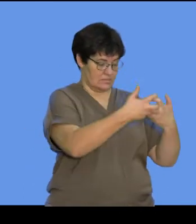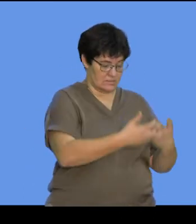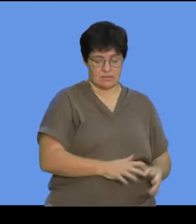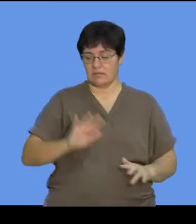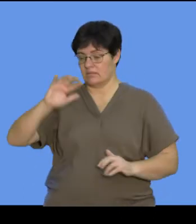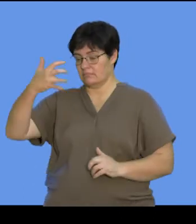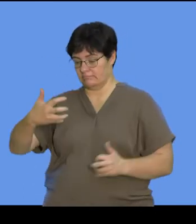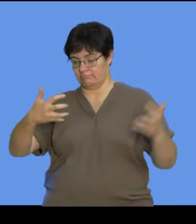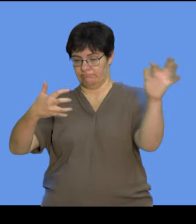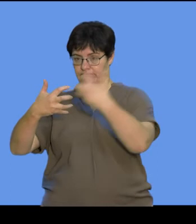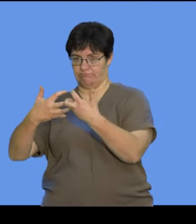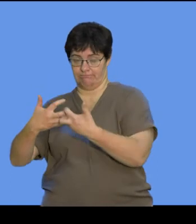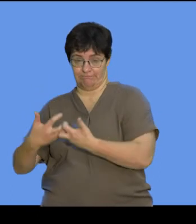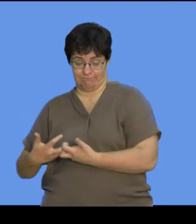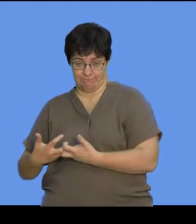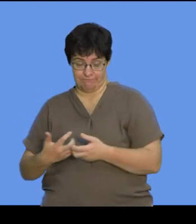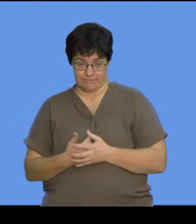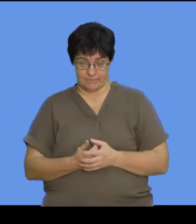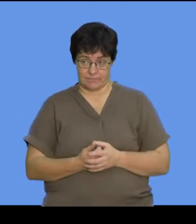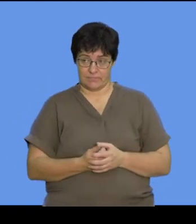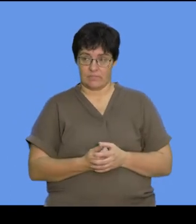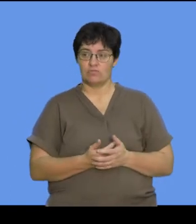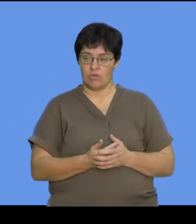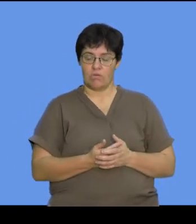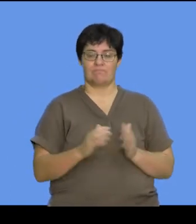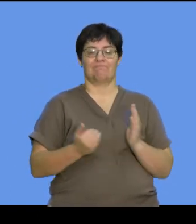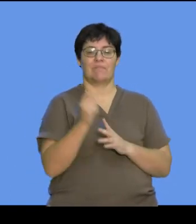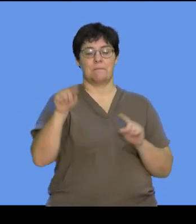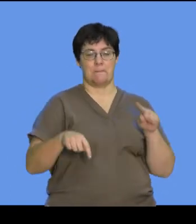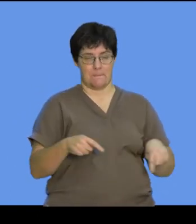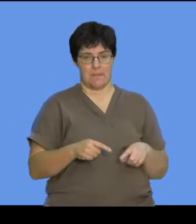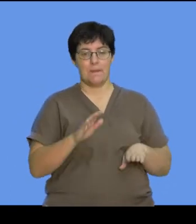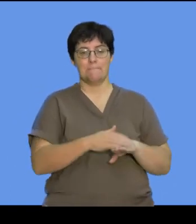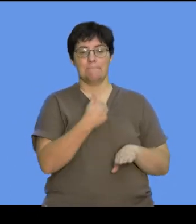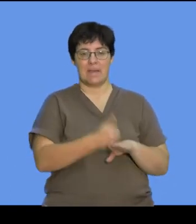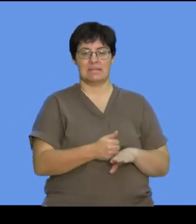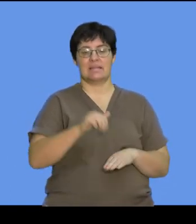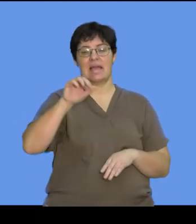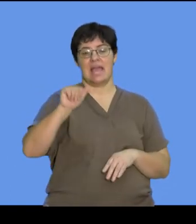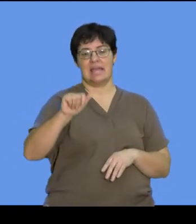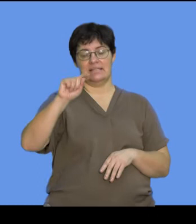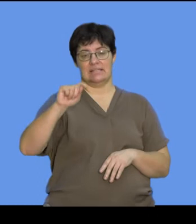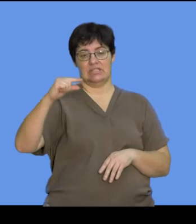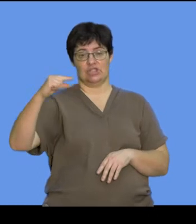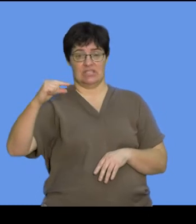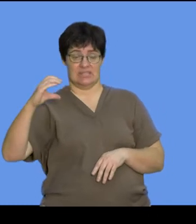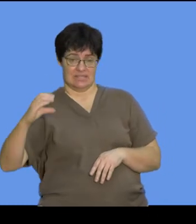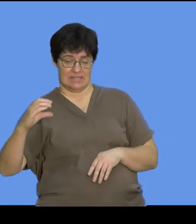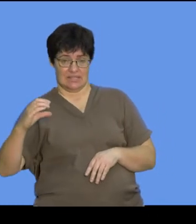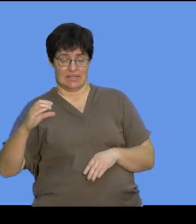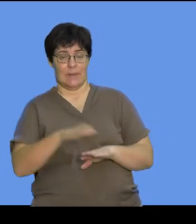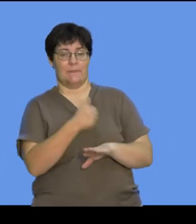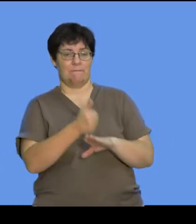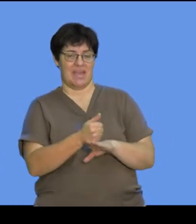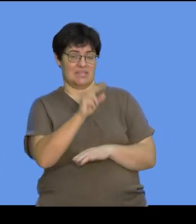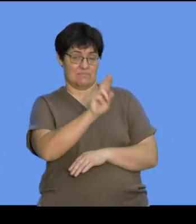bases can come in and form. So here we're seeing that the new complementary bases are coming in based on the ATGC base